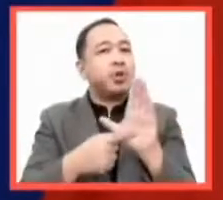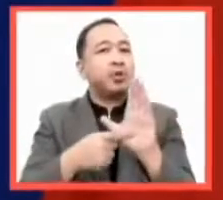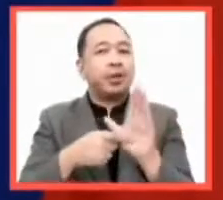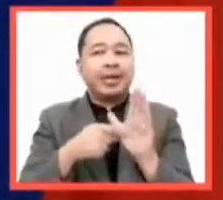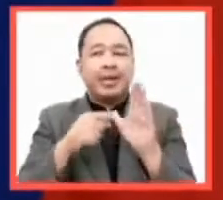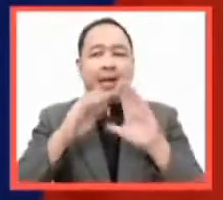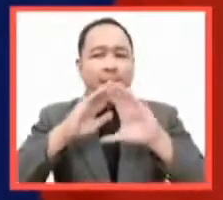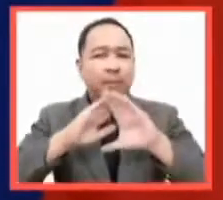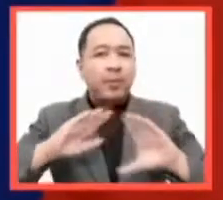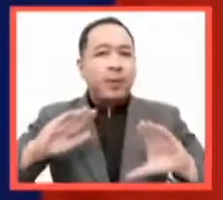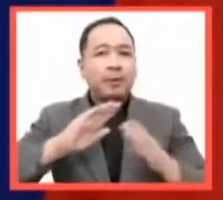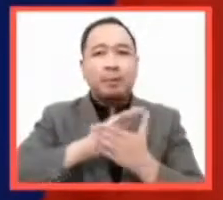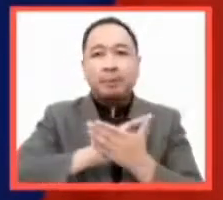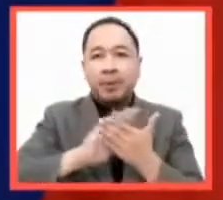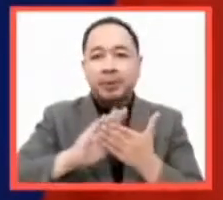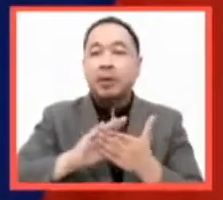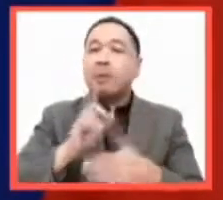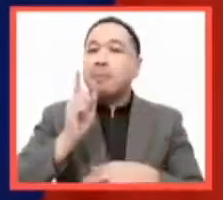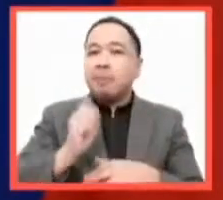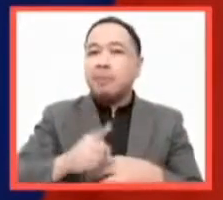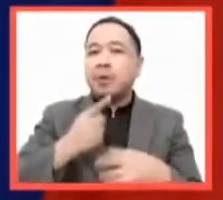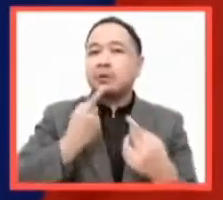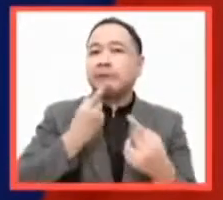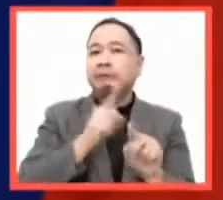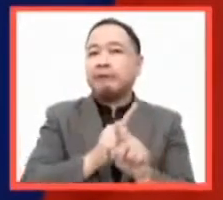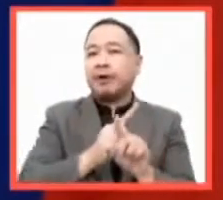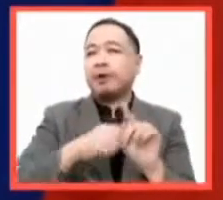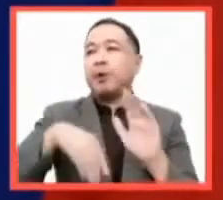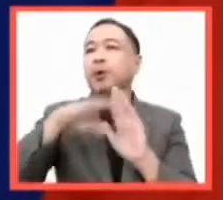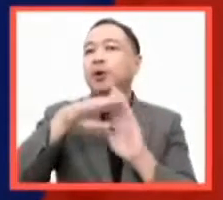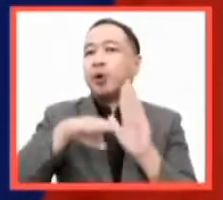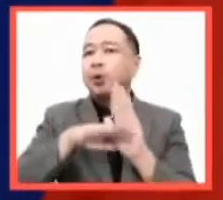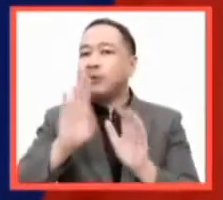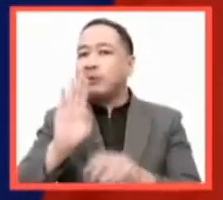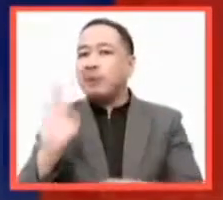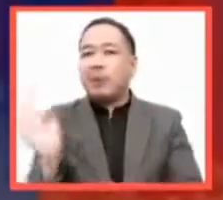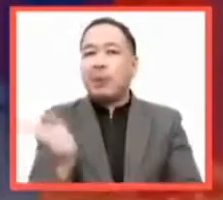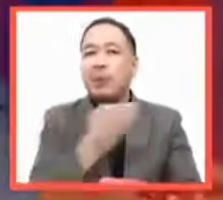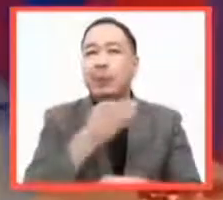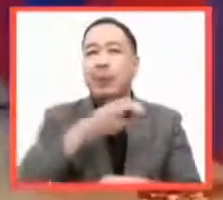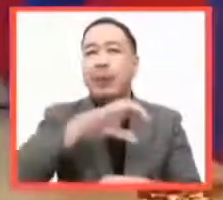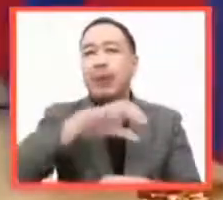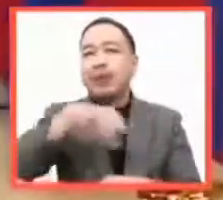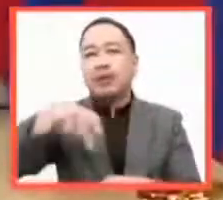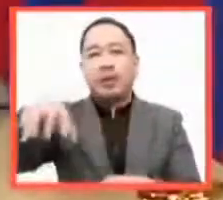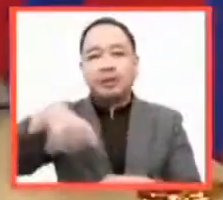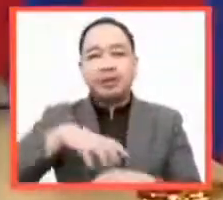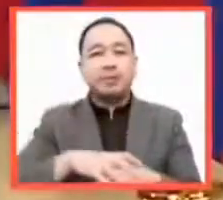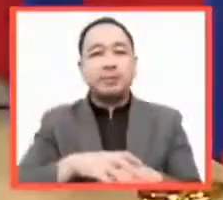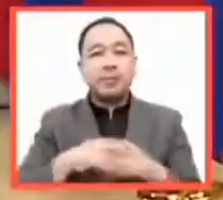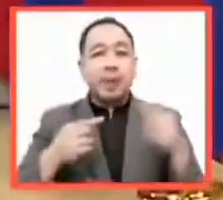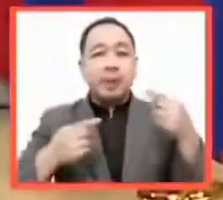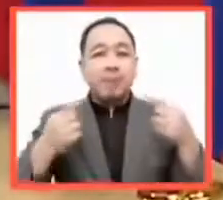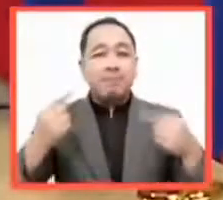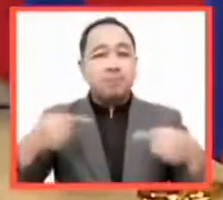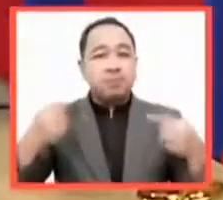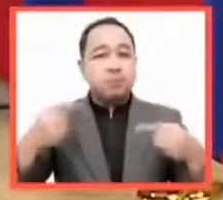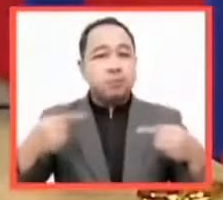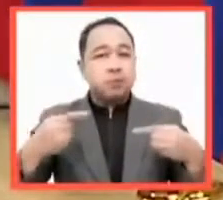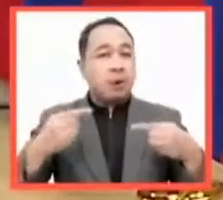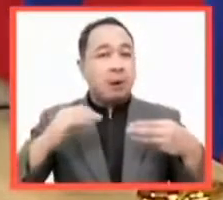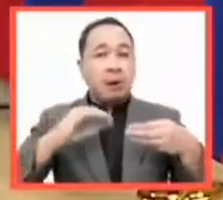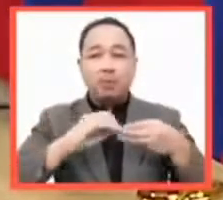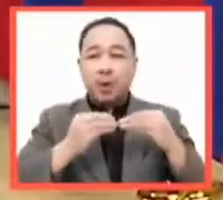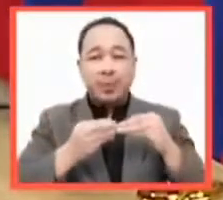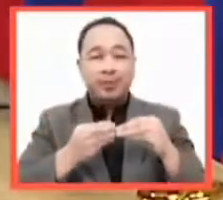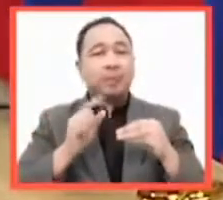acceptable basis for a global order but the law. We must resolve disputes